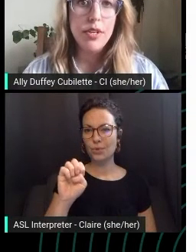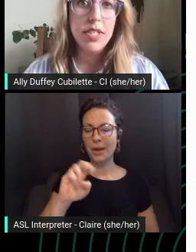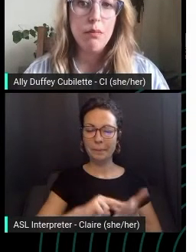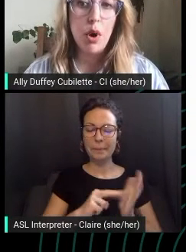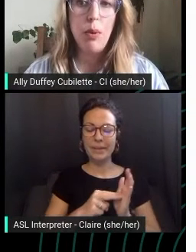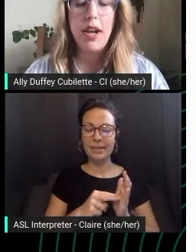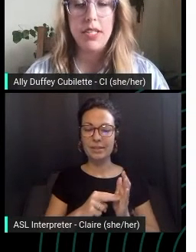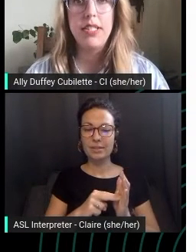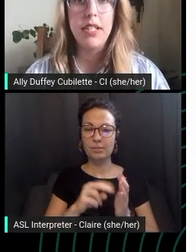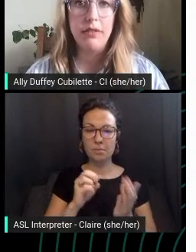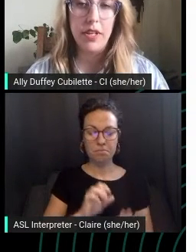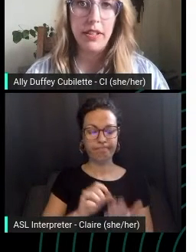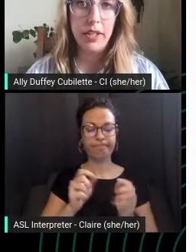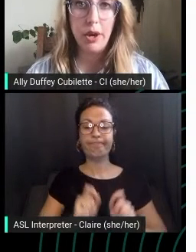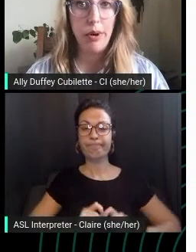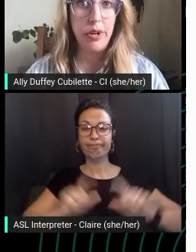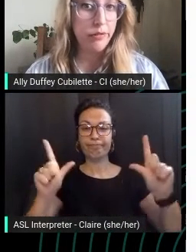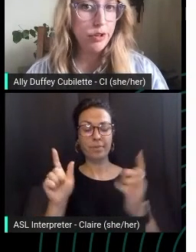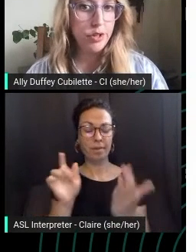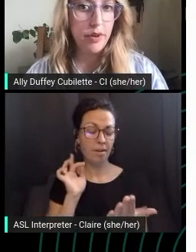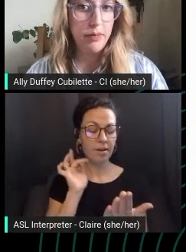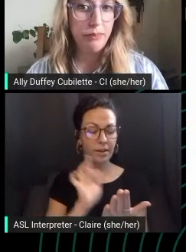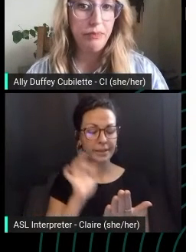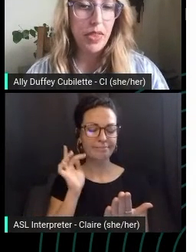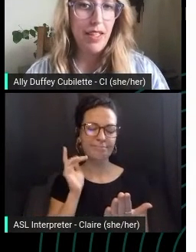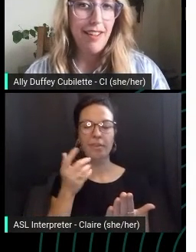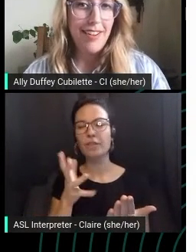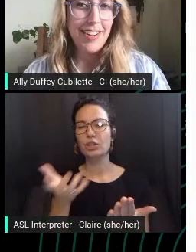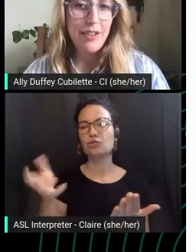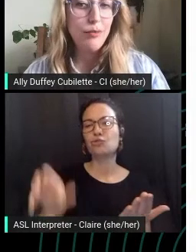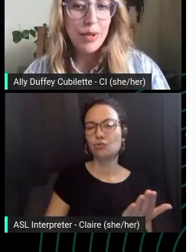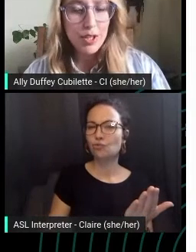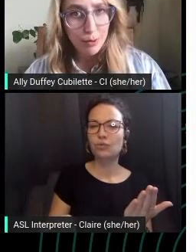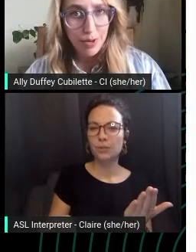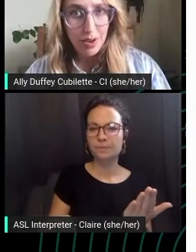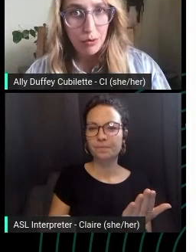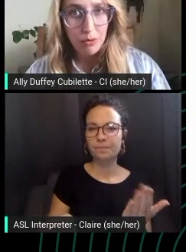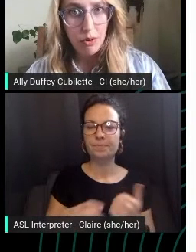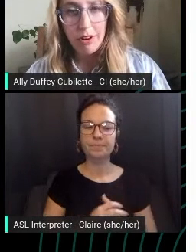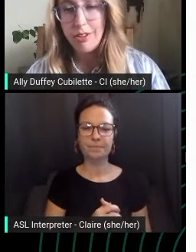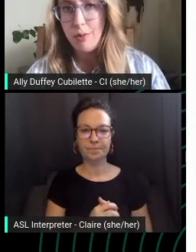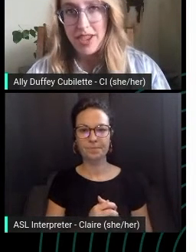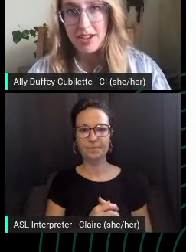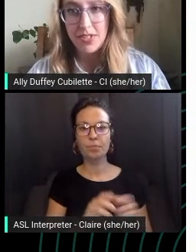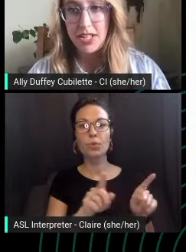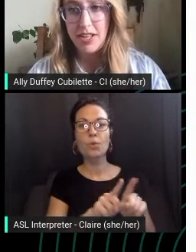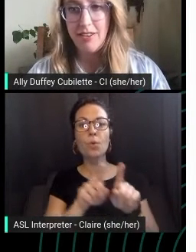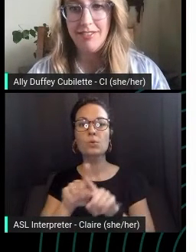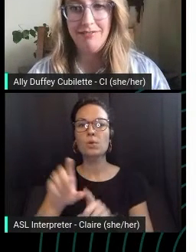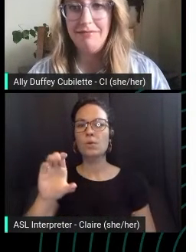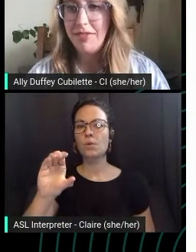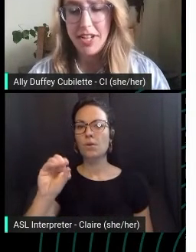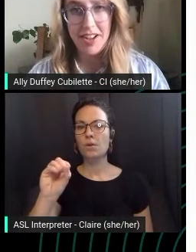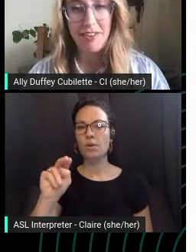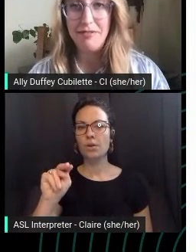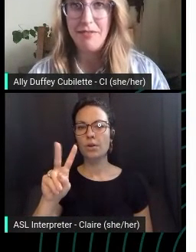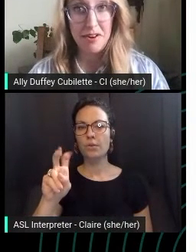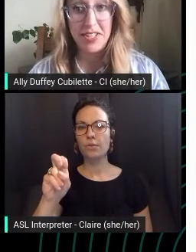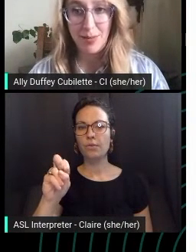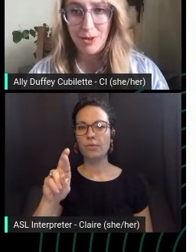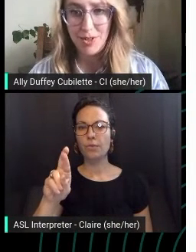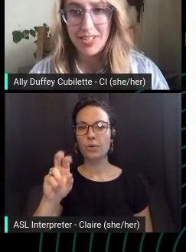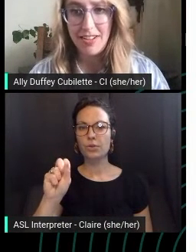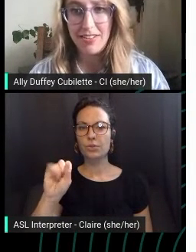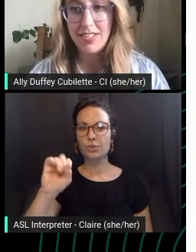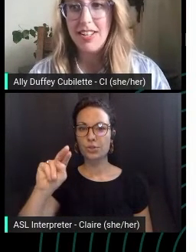also notice that mobile has a significantly lower conversion rate. If you've been to bootcamp before, you may have seen data